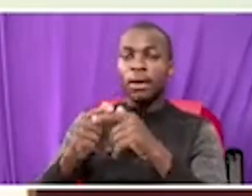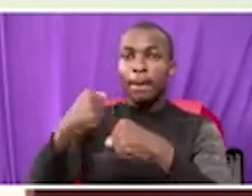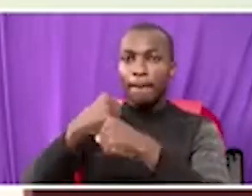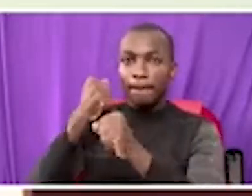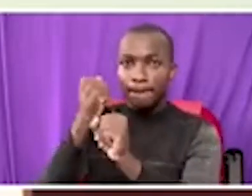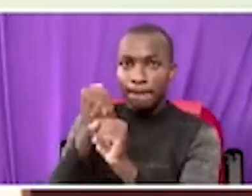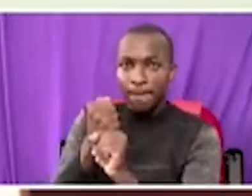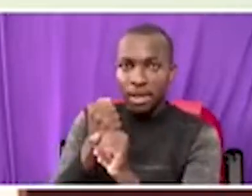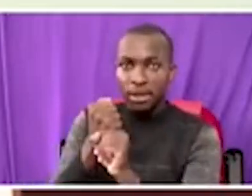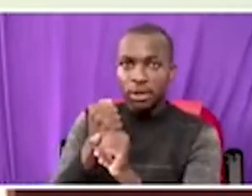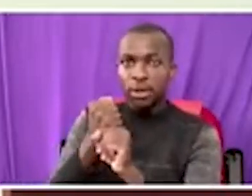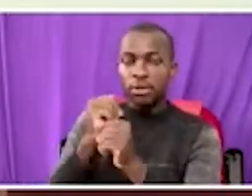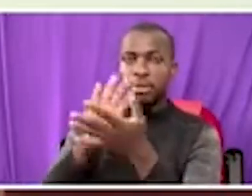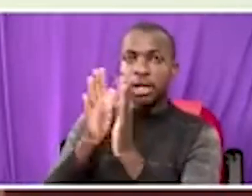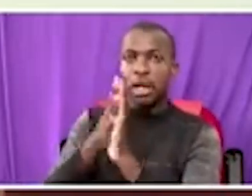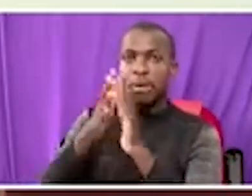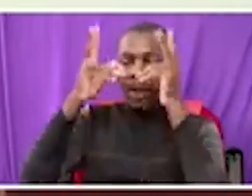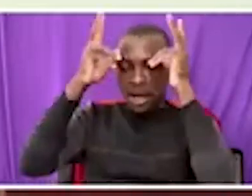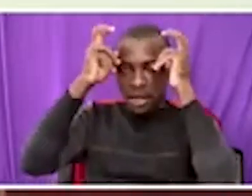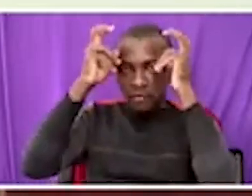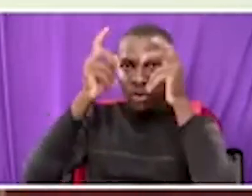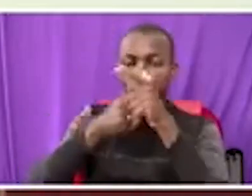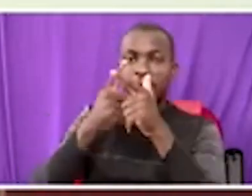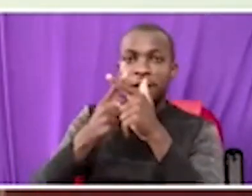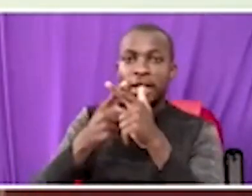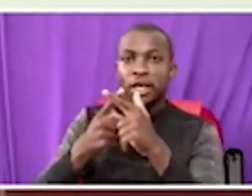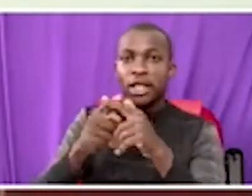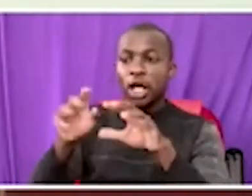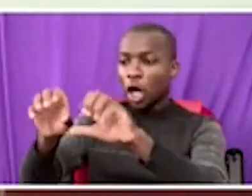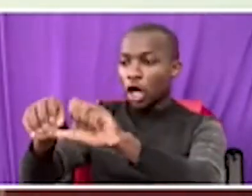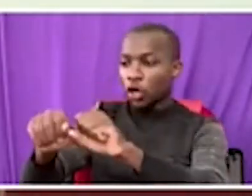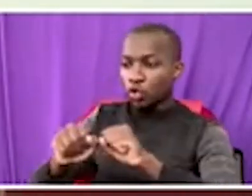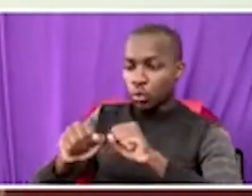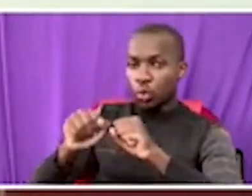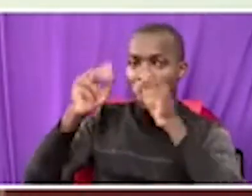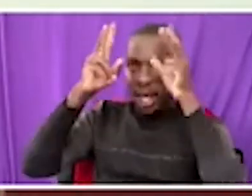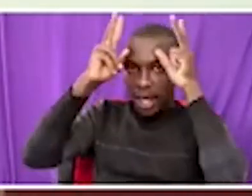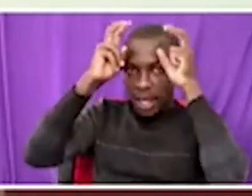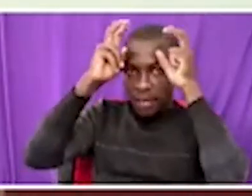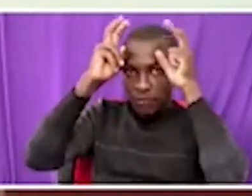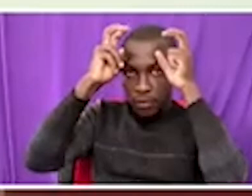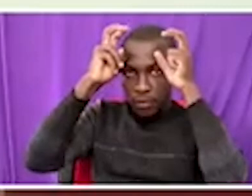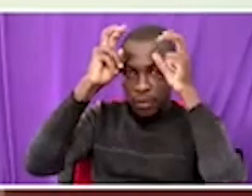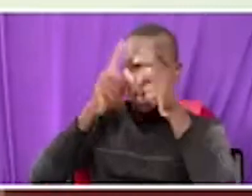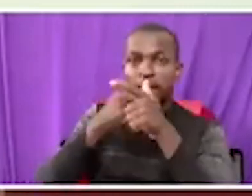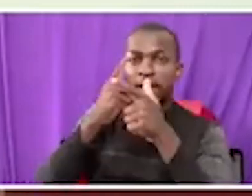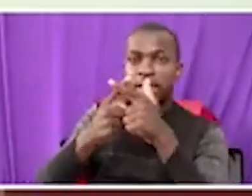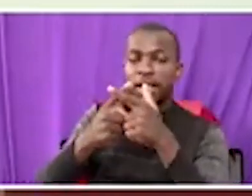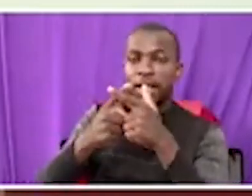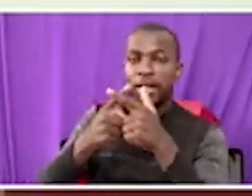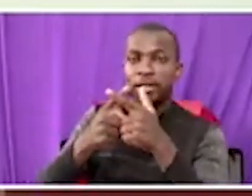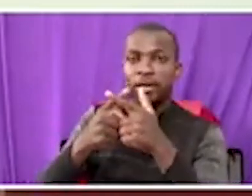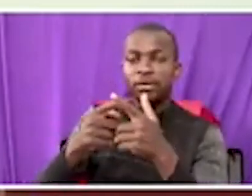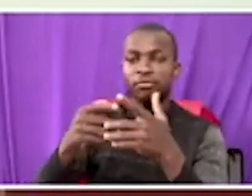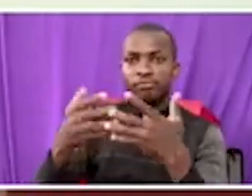and made it evil. And she took evil and